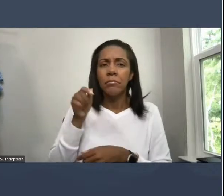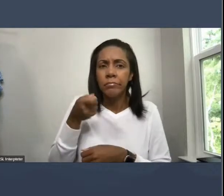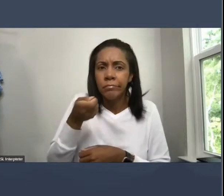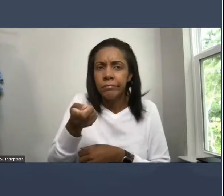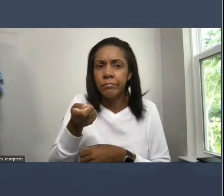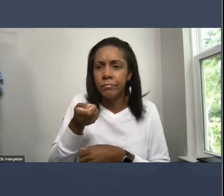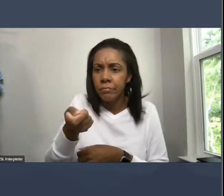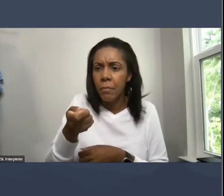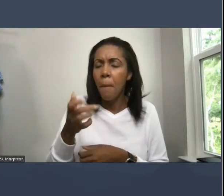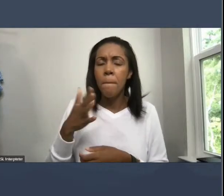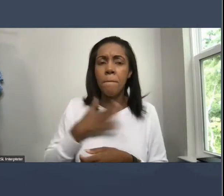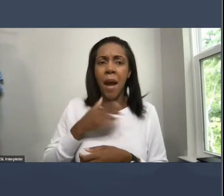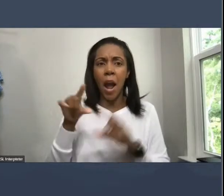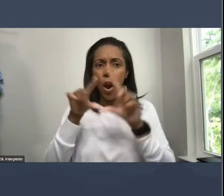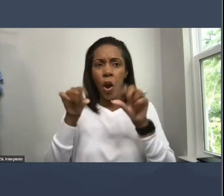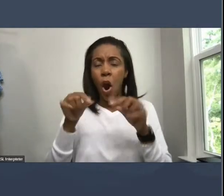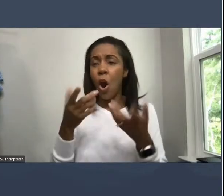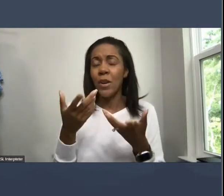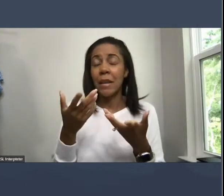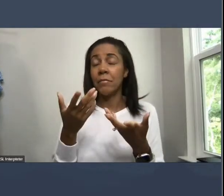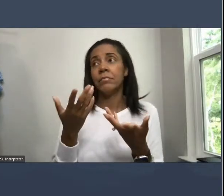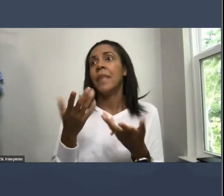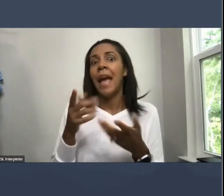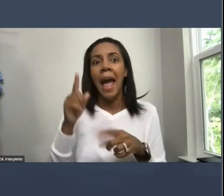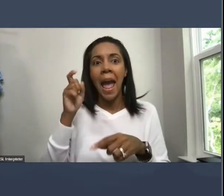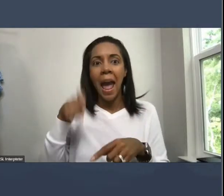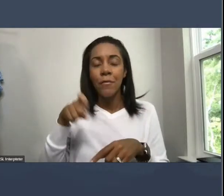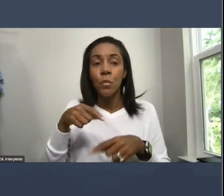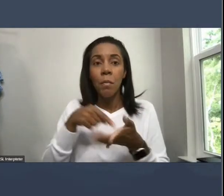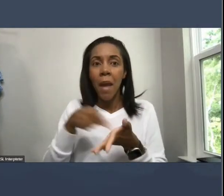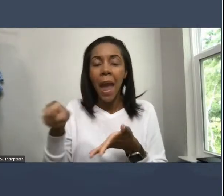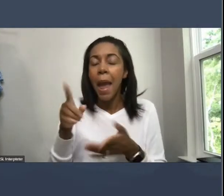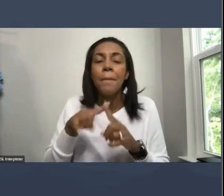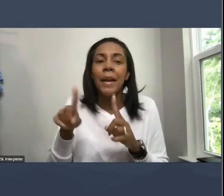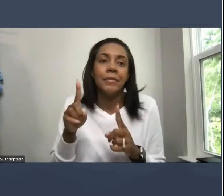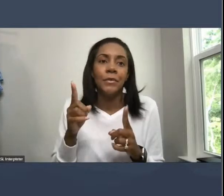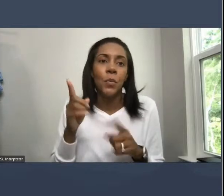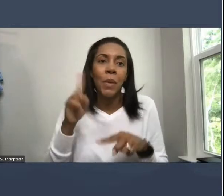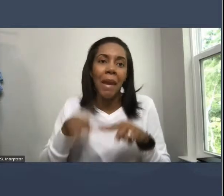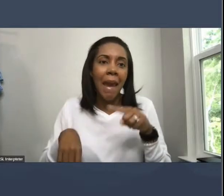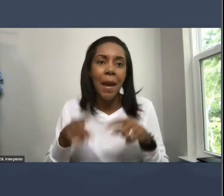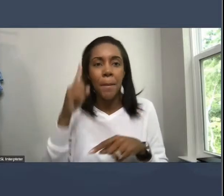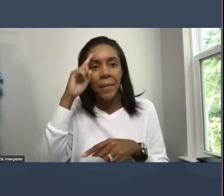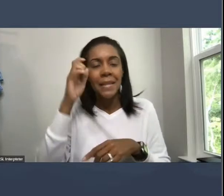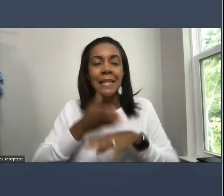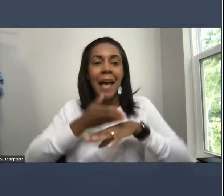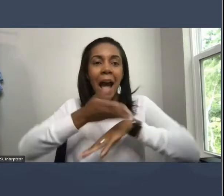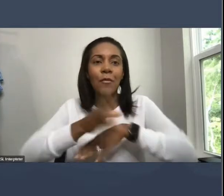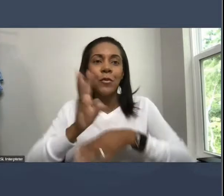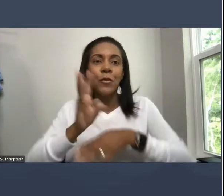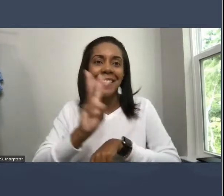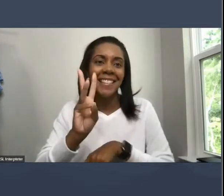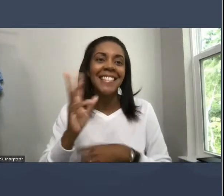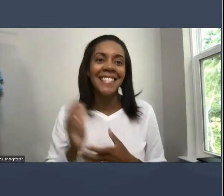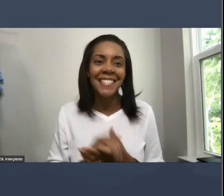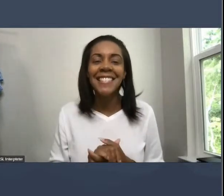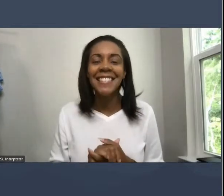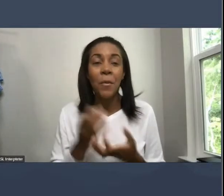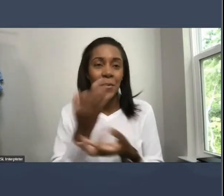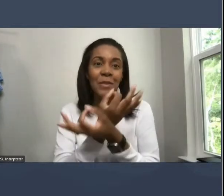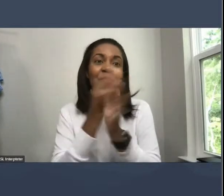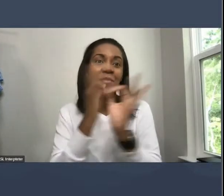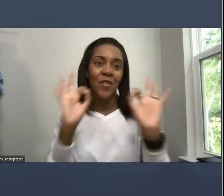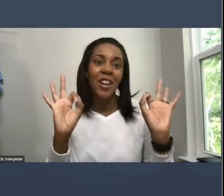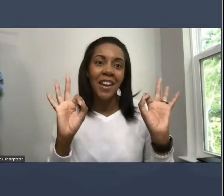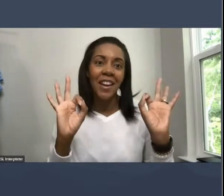gee, I got to pay. I failed to realize it was after 6 o'clock, and it wouldn't take my card because it was free. So there's a lot, and that was right